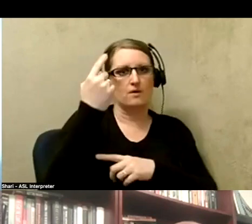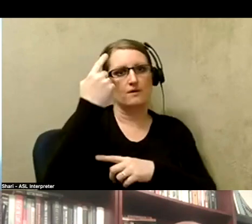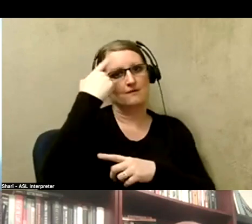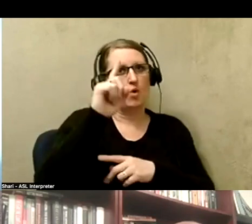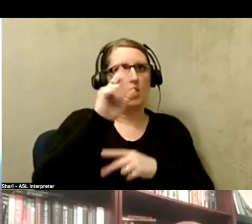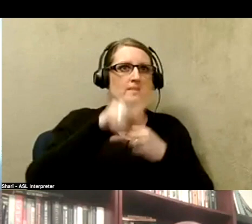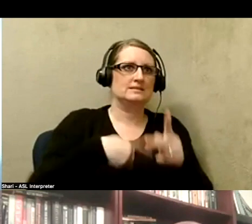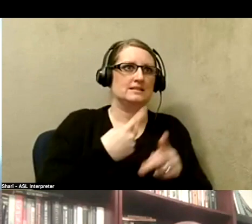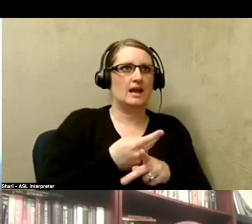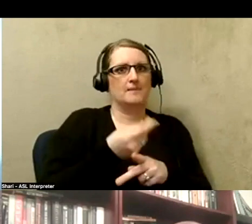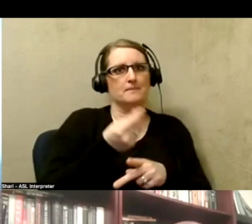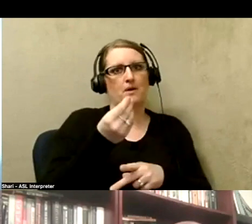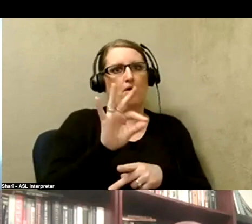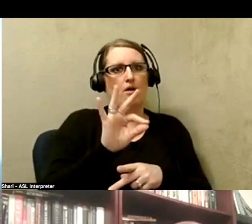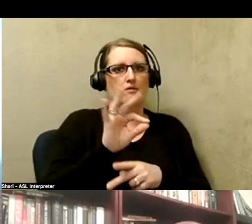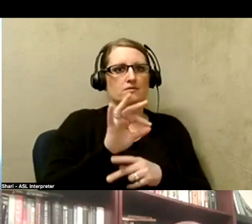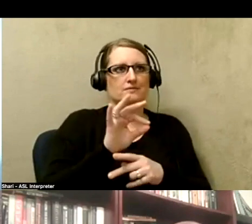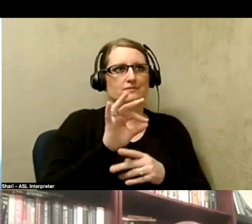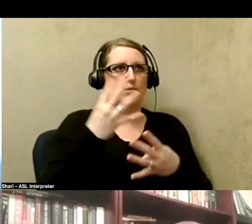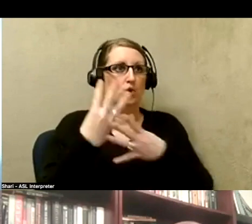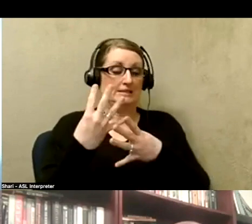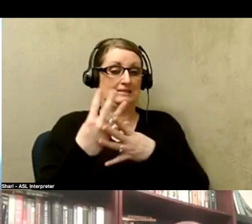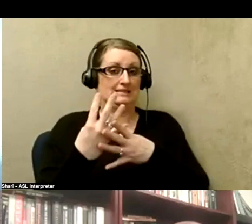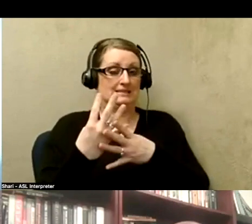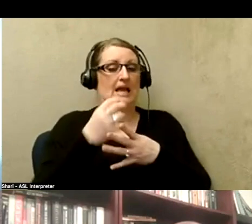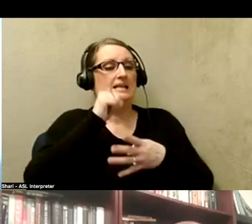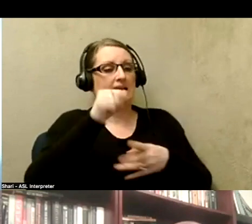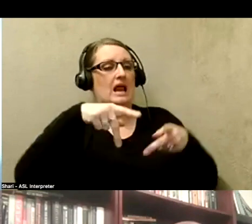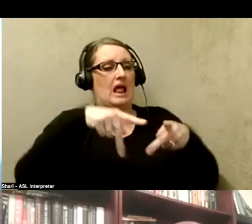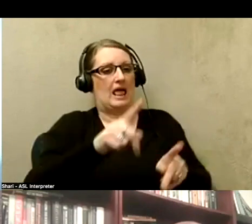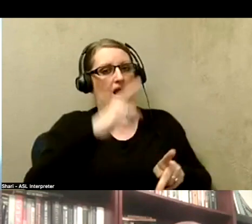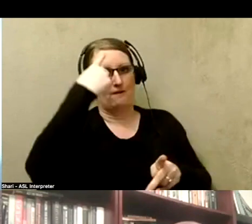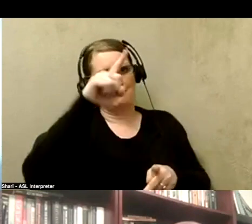you know, in the prison sense, it did not allow for the kind of sheriff